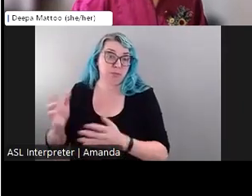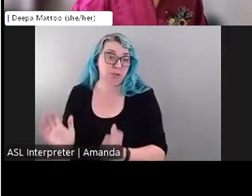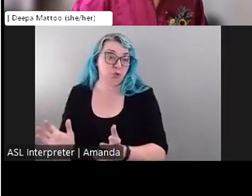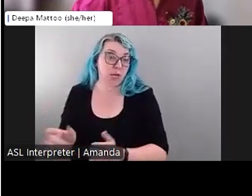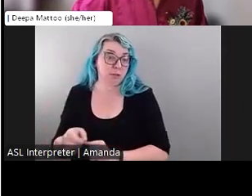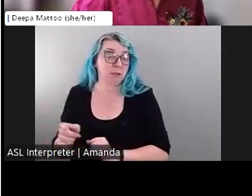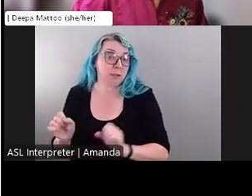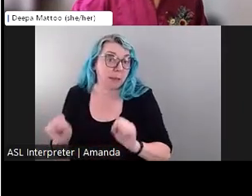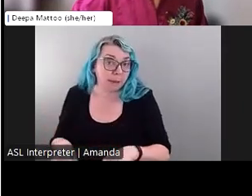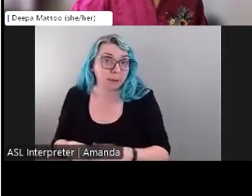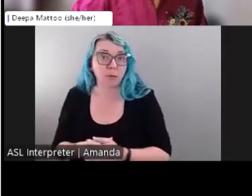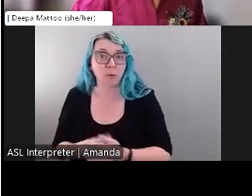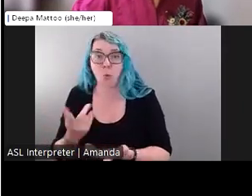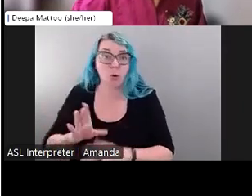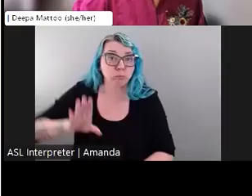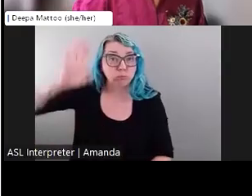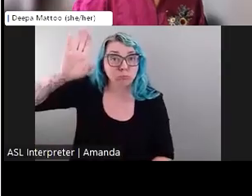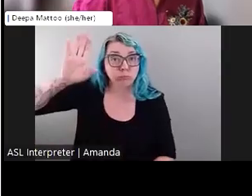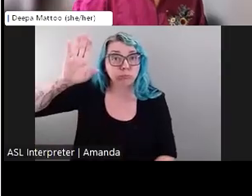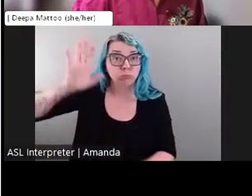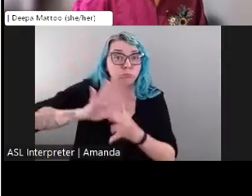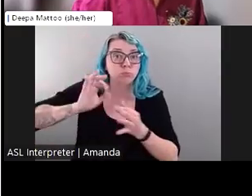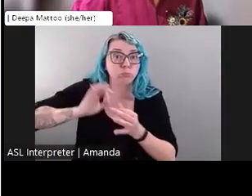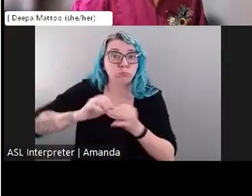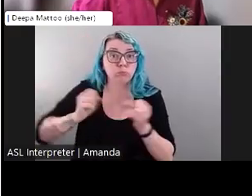or you can raise your hand.